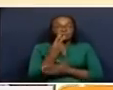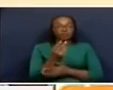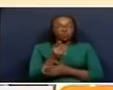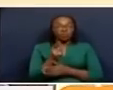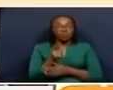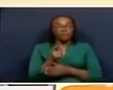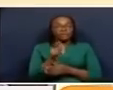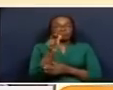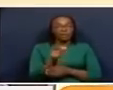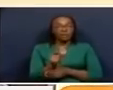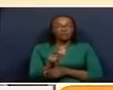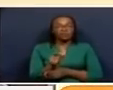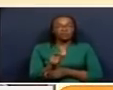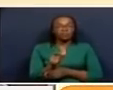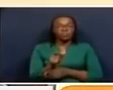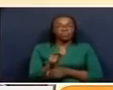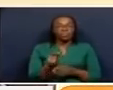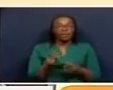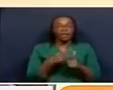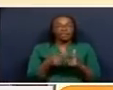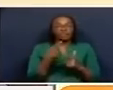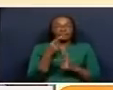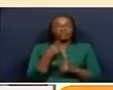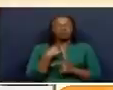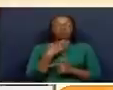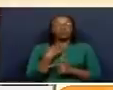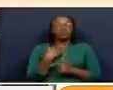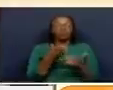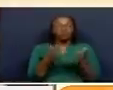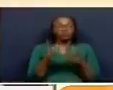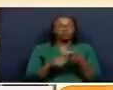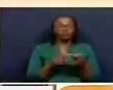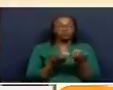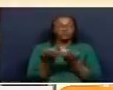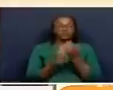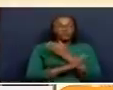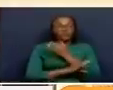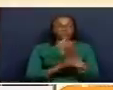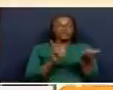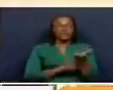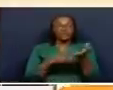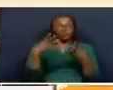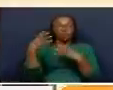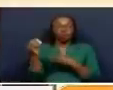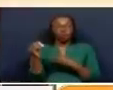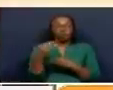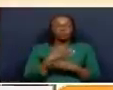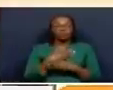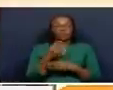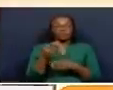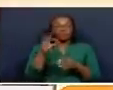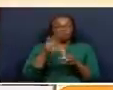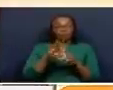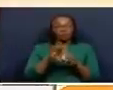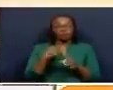individual, and he's simply saying, I want the opportunity to serve this country. When you come out to vote, vote for me on the